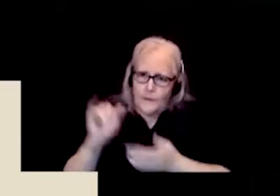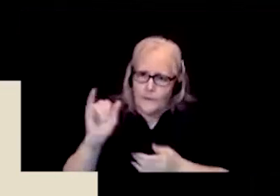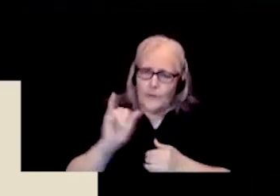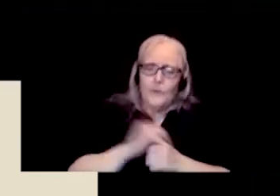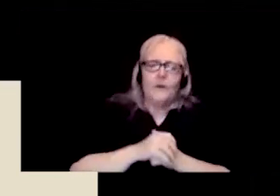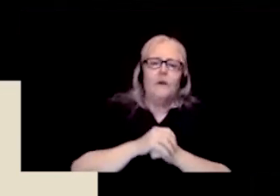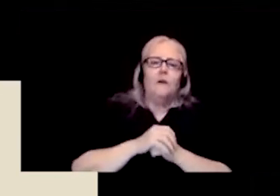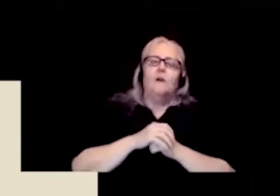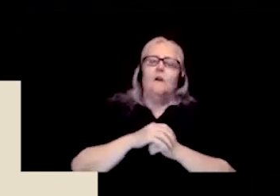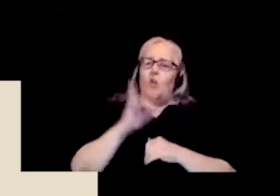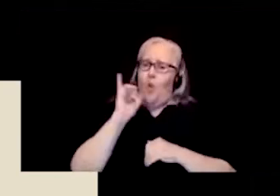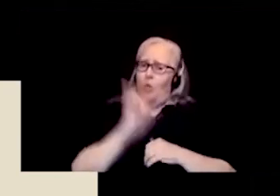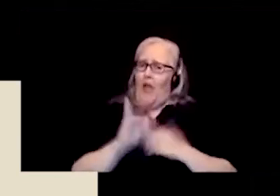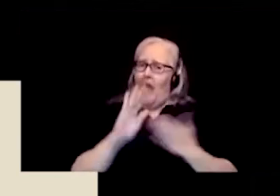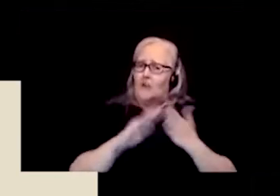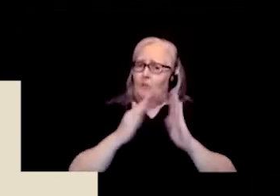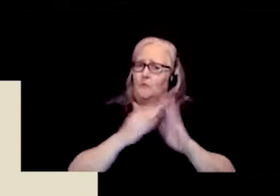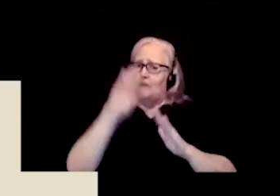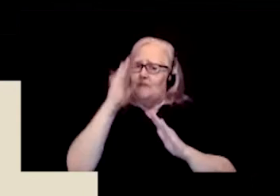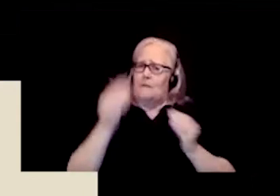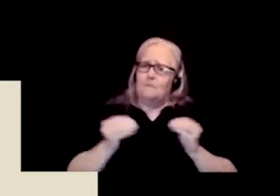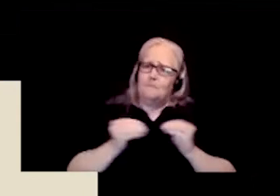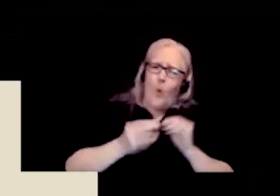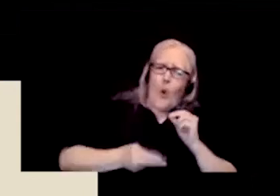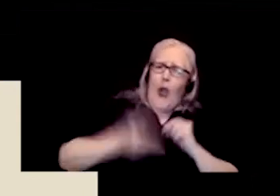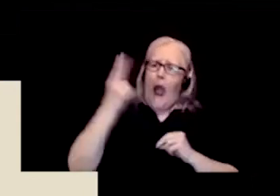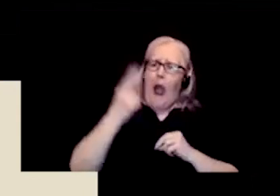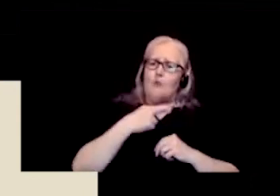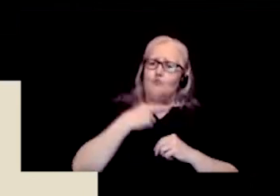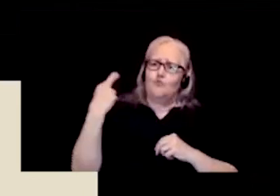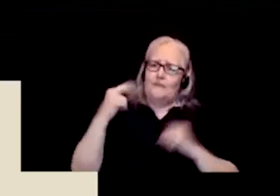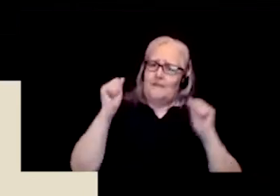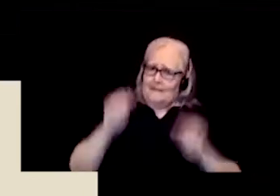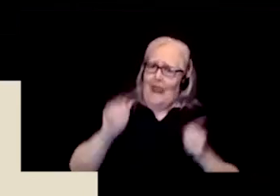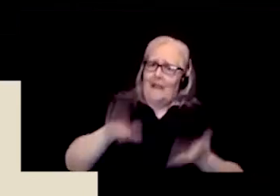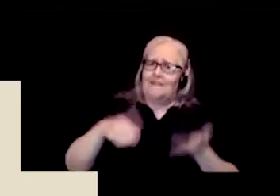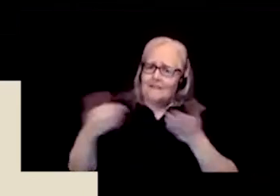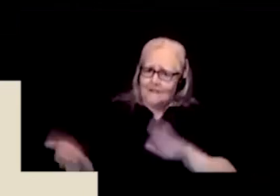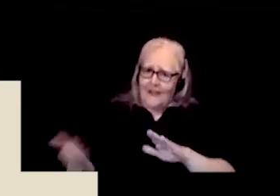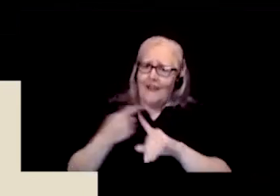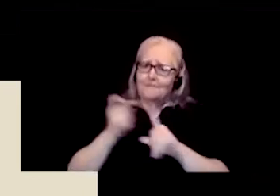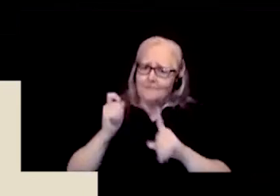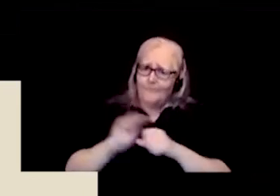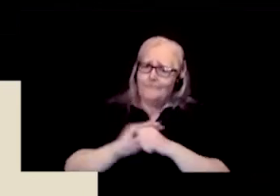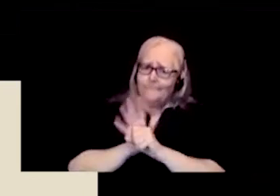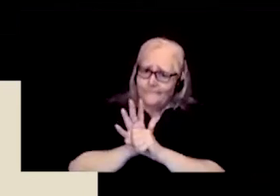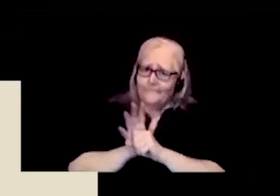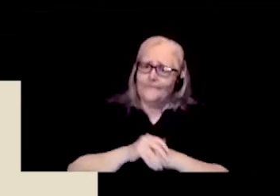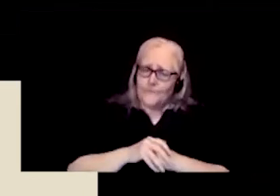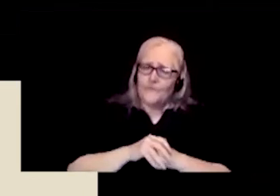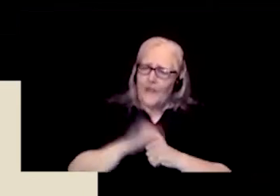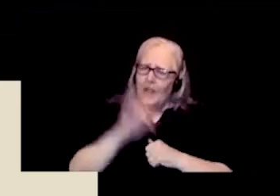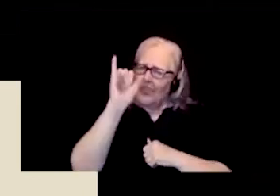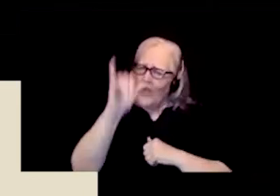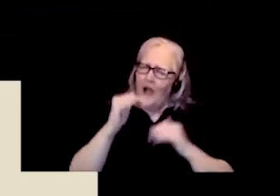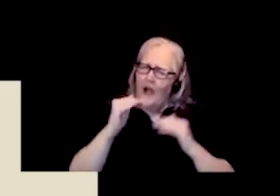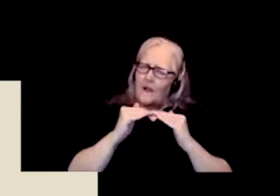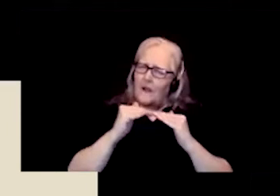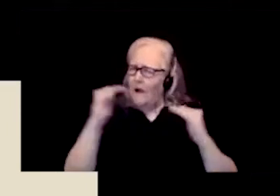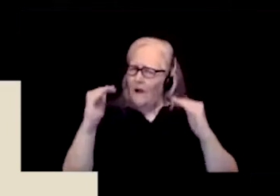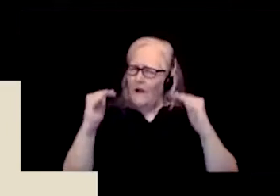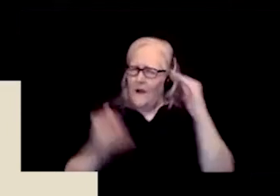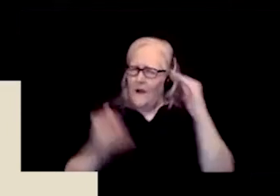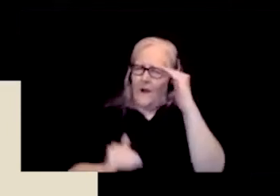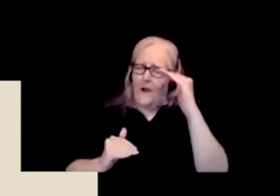experience a greater risk or are at greater risk of dying from COVID-19. The inequities that predate